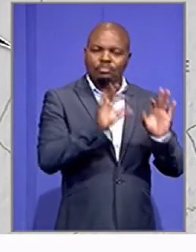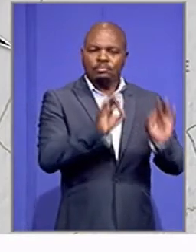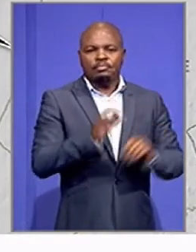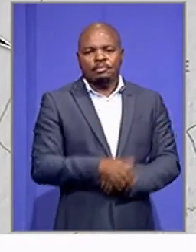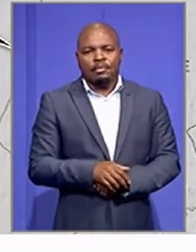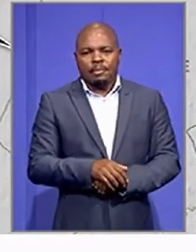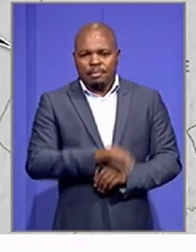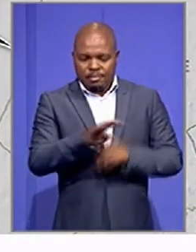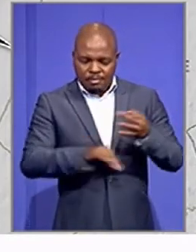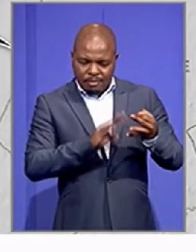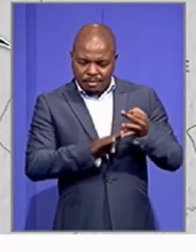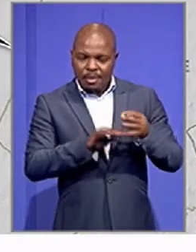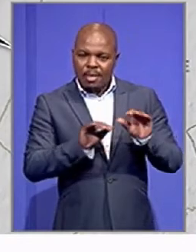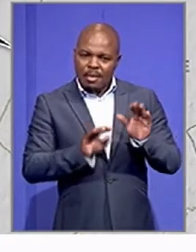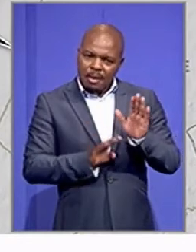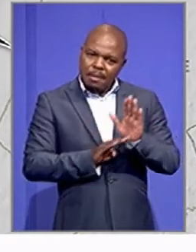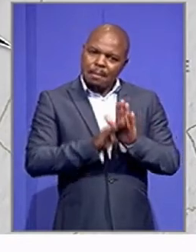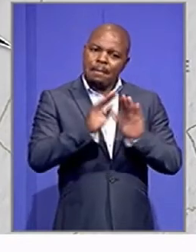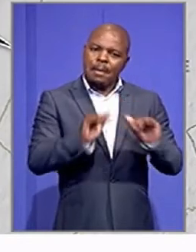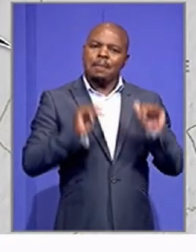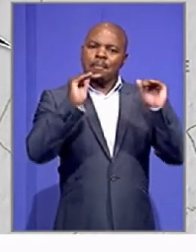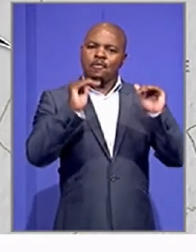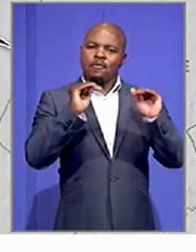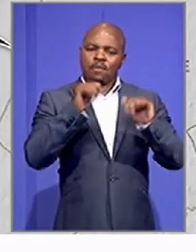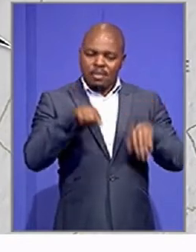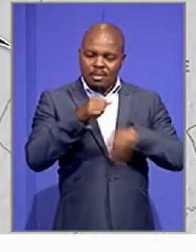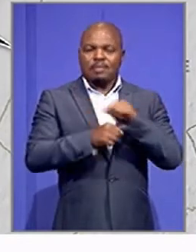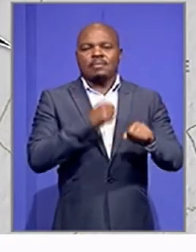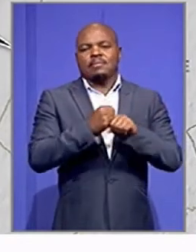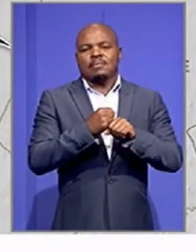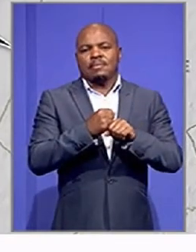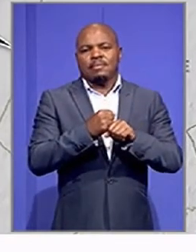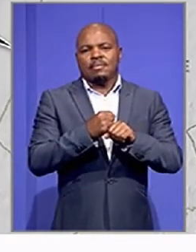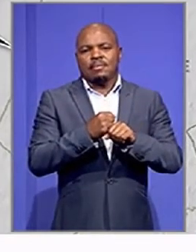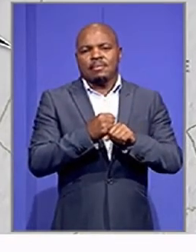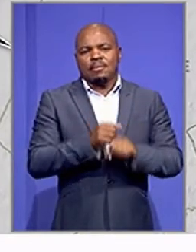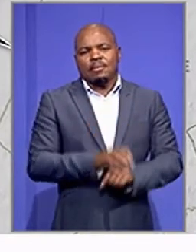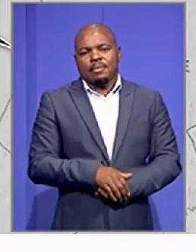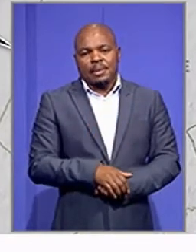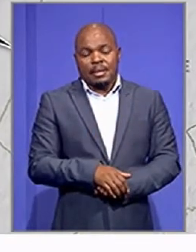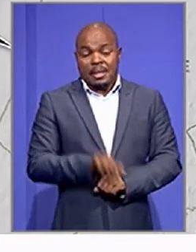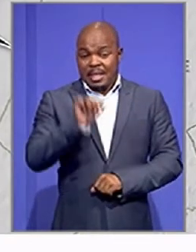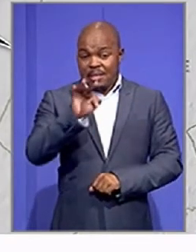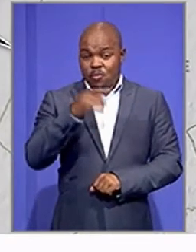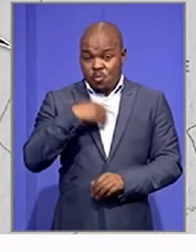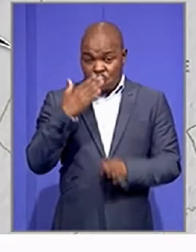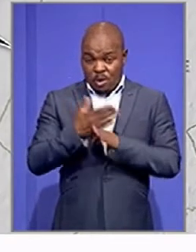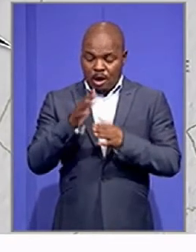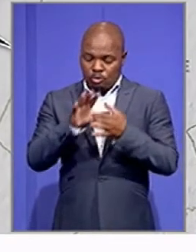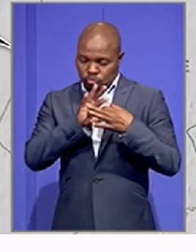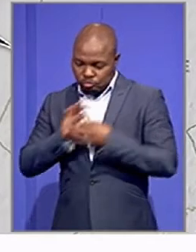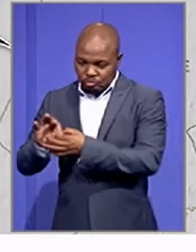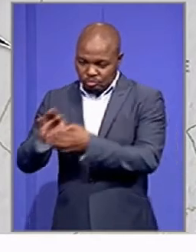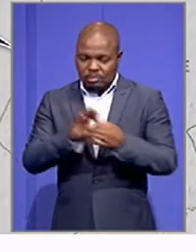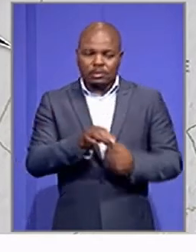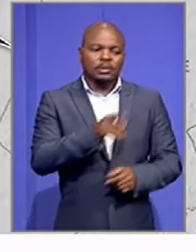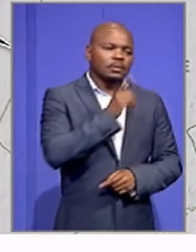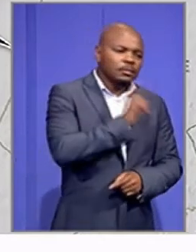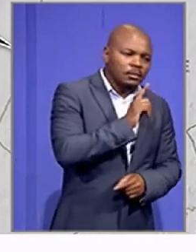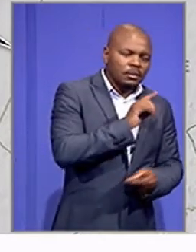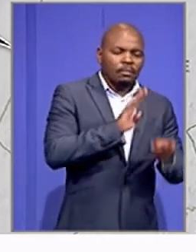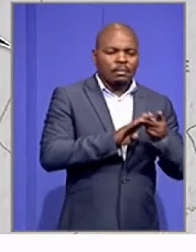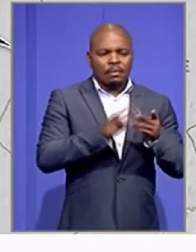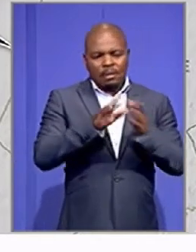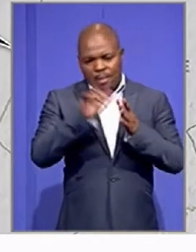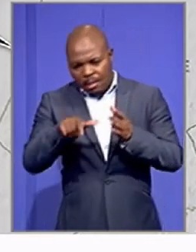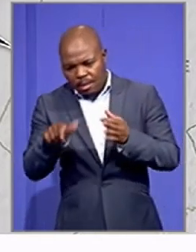even improve this year from what we would have experienced in 2020. If we can work together, the teachers, the learners, the